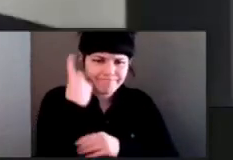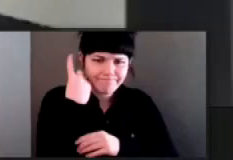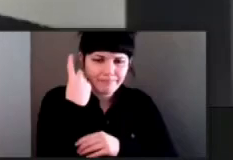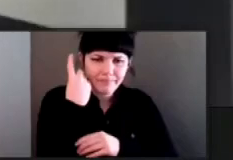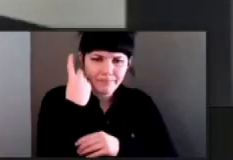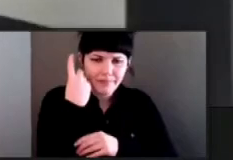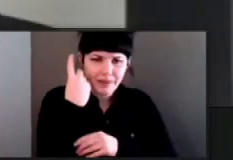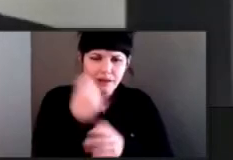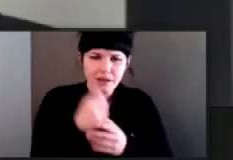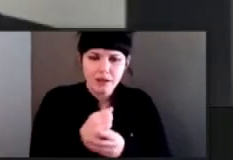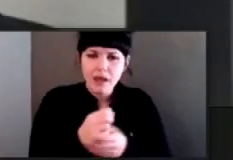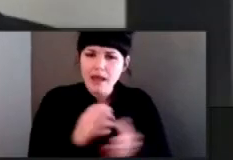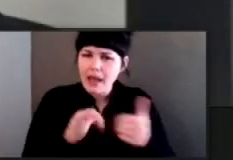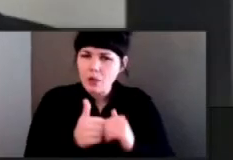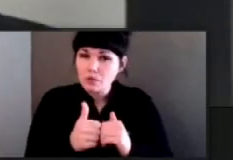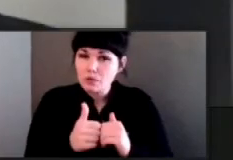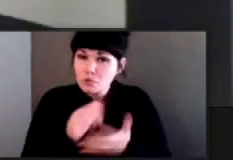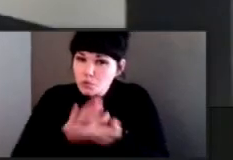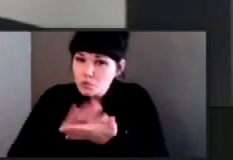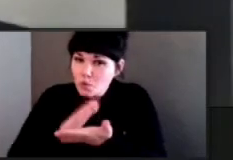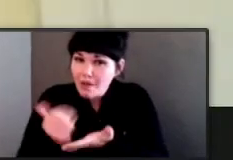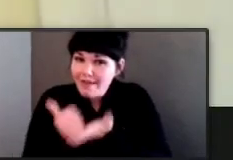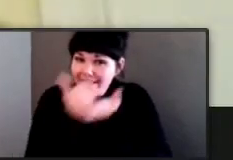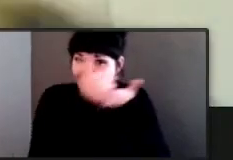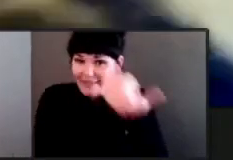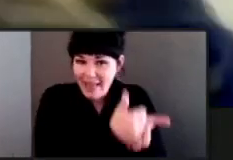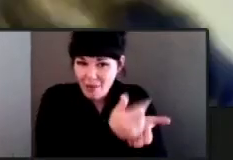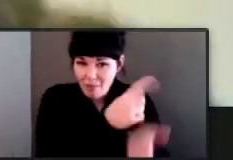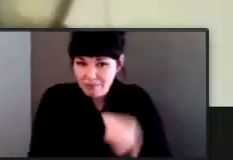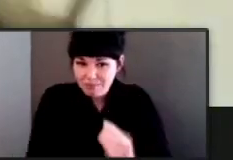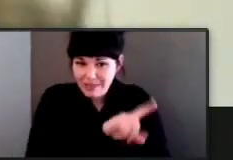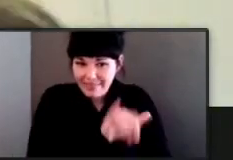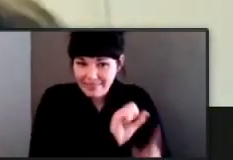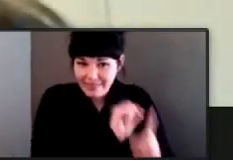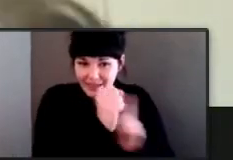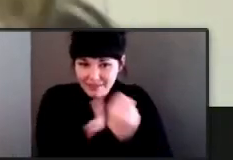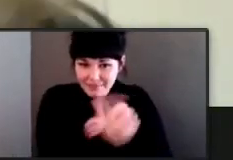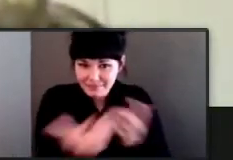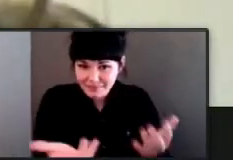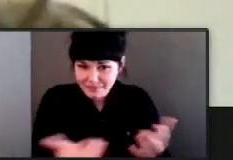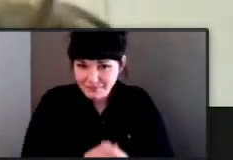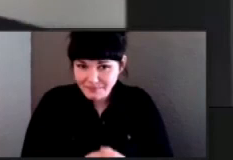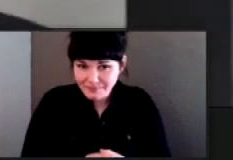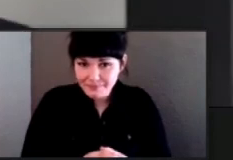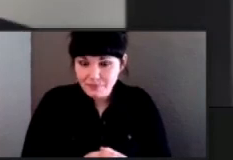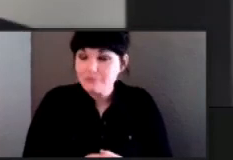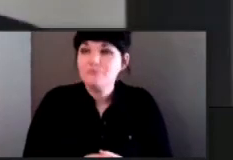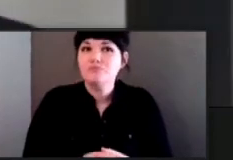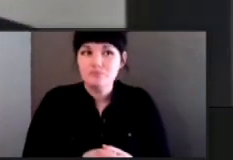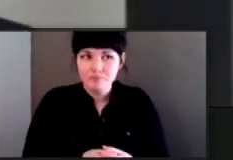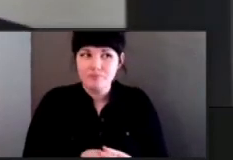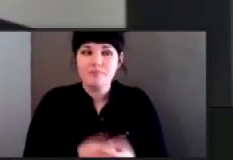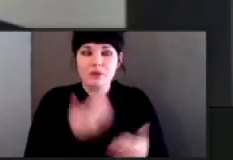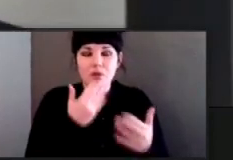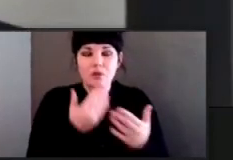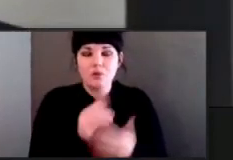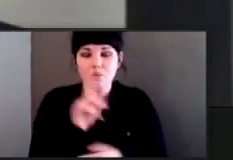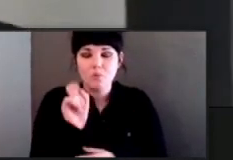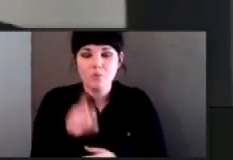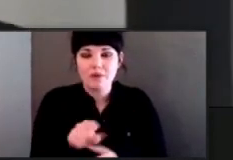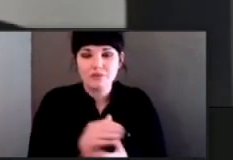Yeah, another great question. And I think it's a good one. It goes back to what we have been able